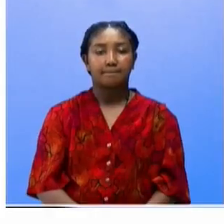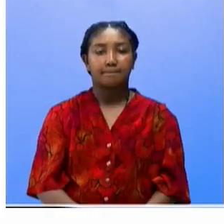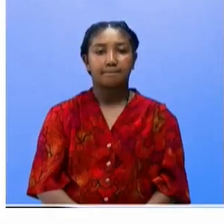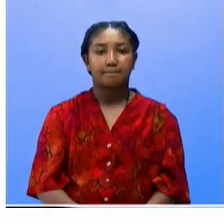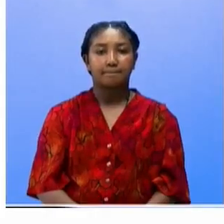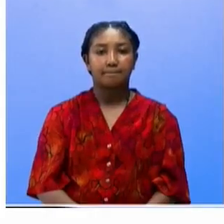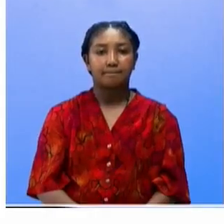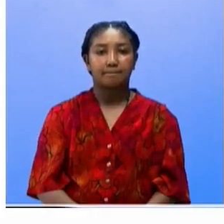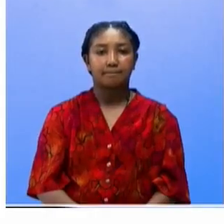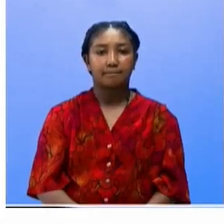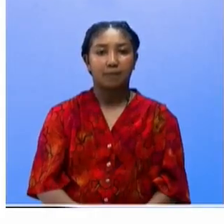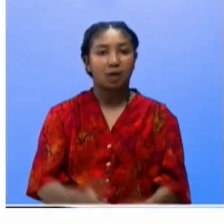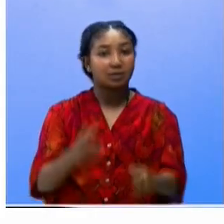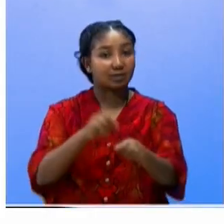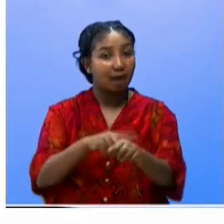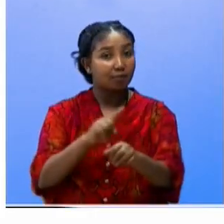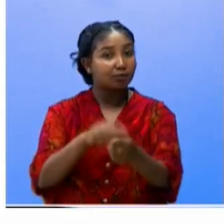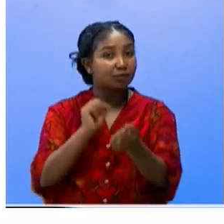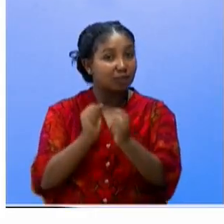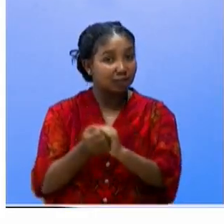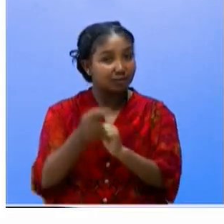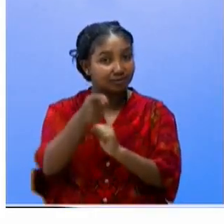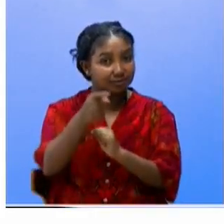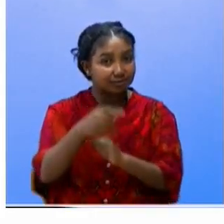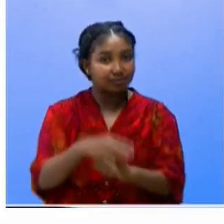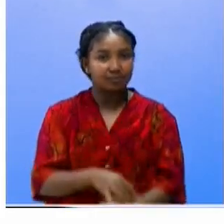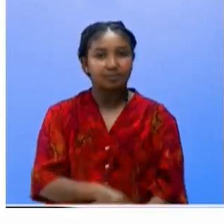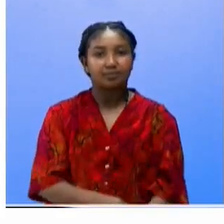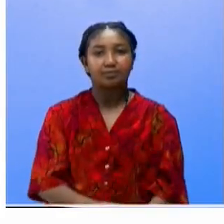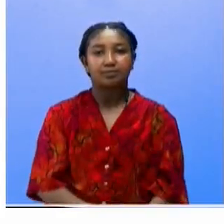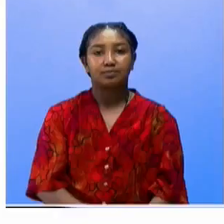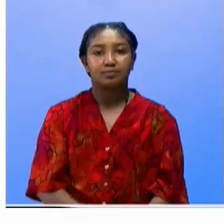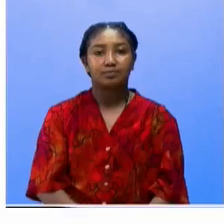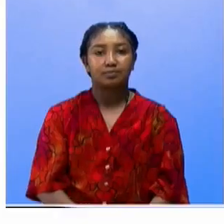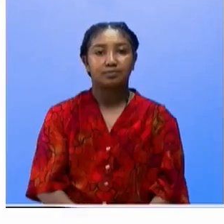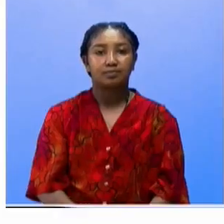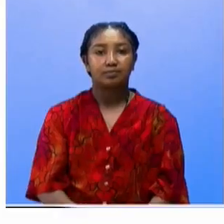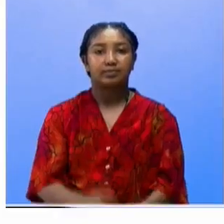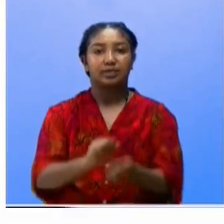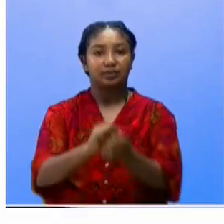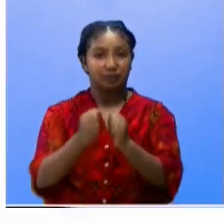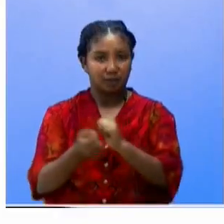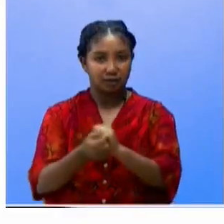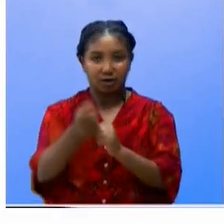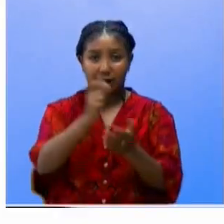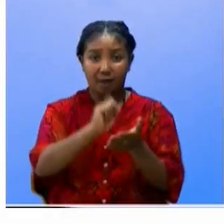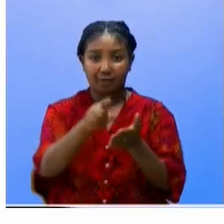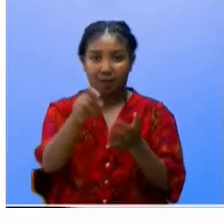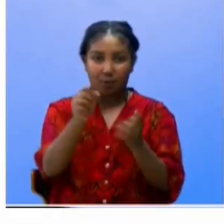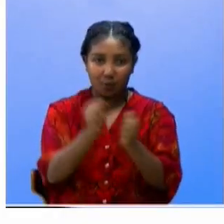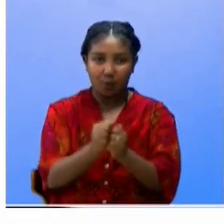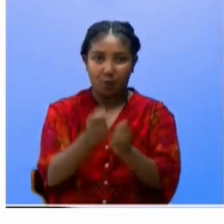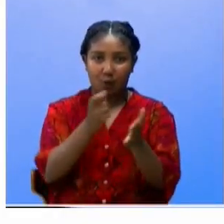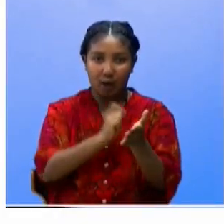Now it is time to change. So, change, right, please,